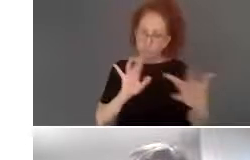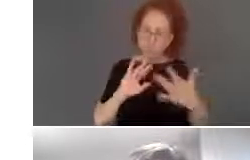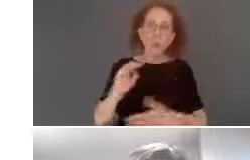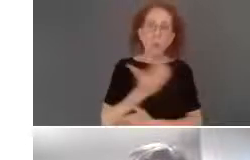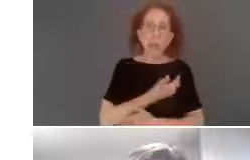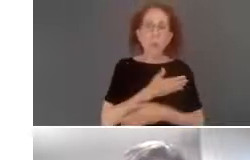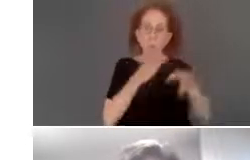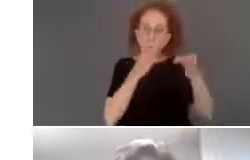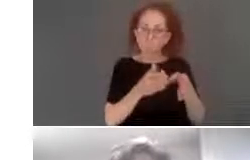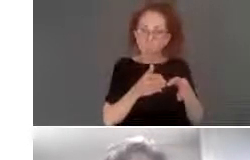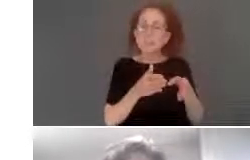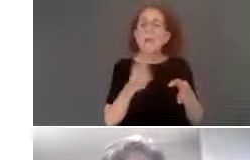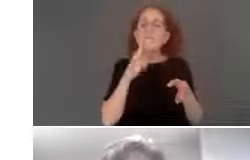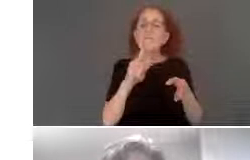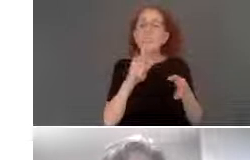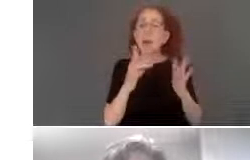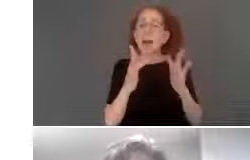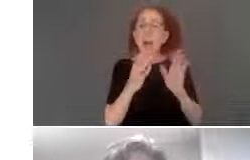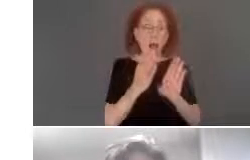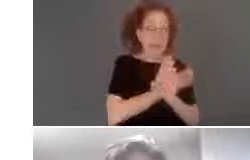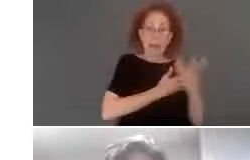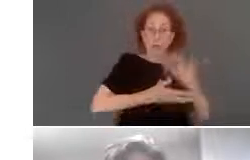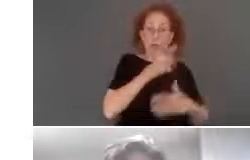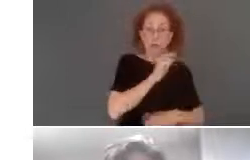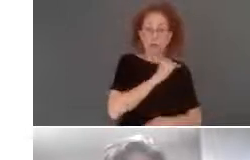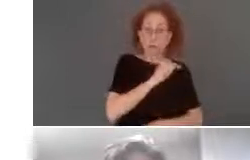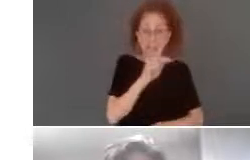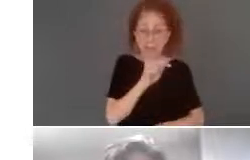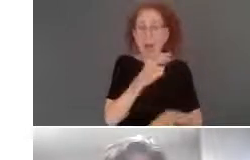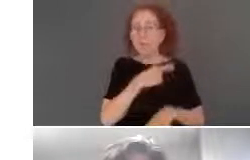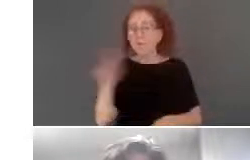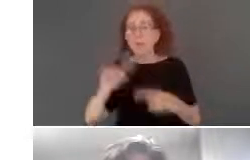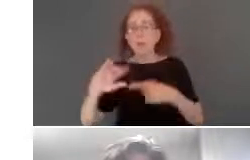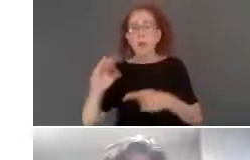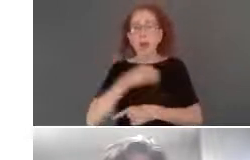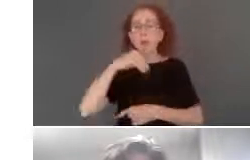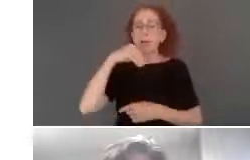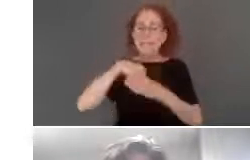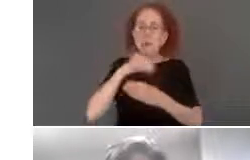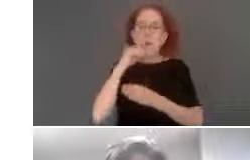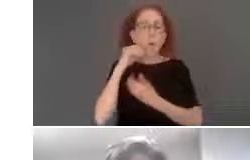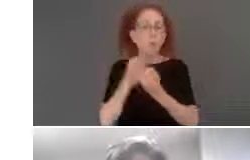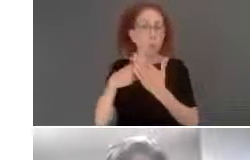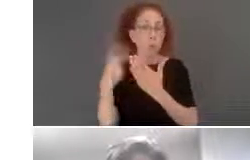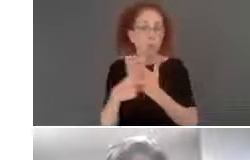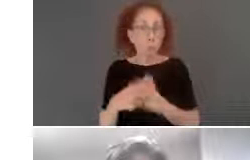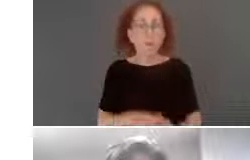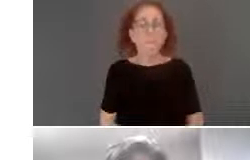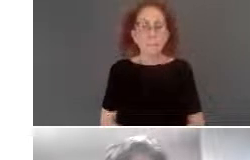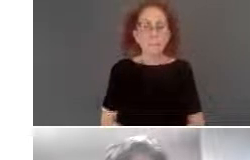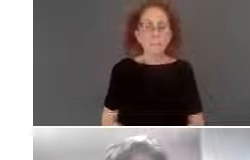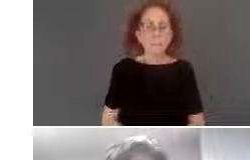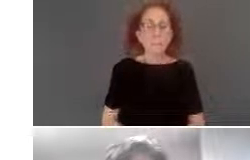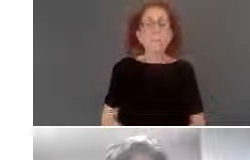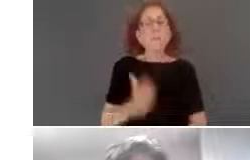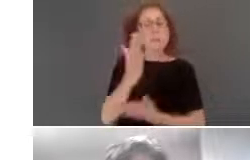contact tracing program, and then it will be referred over to our in-home supports program. Some of the supports that